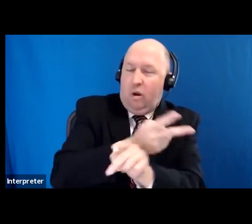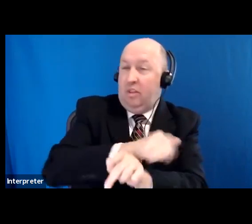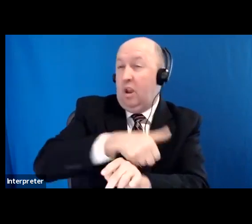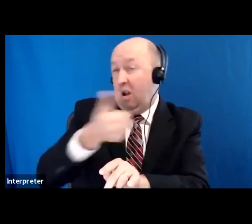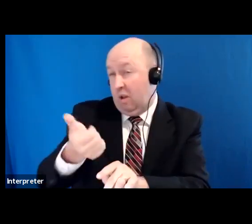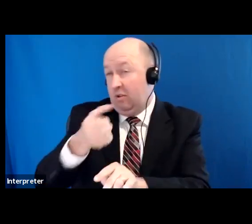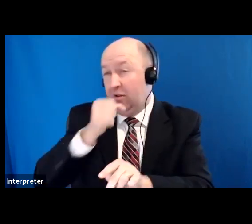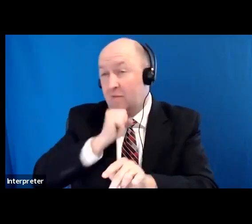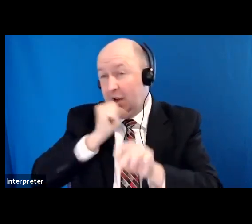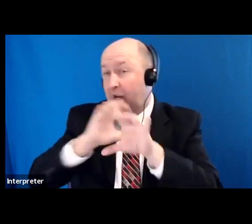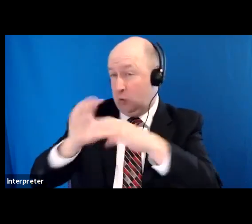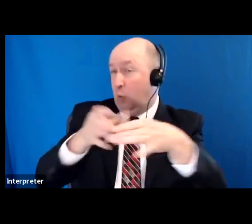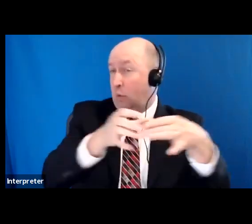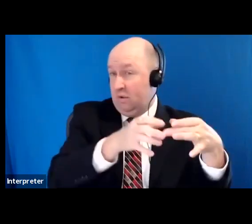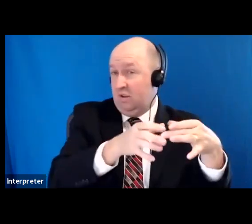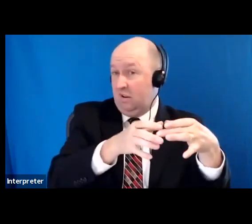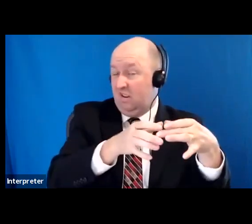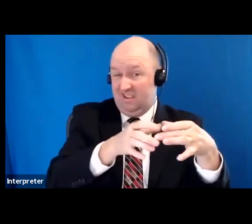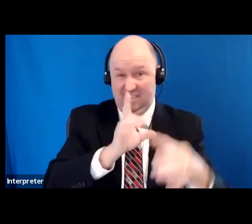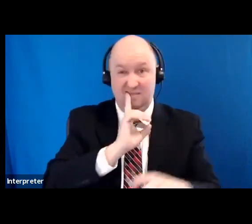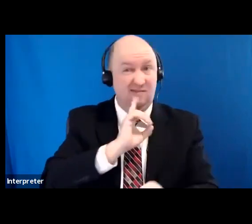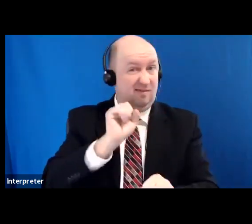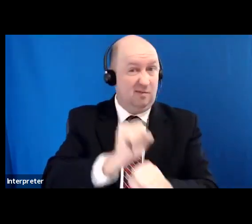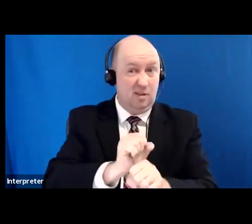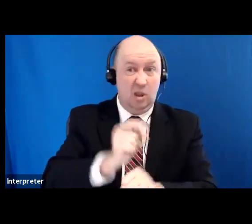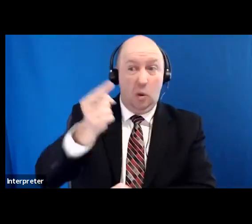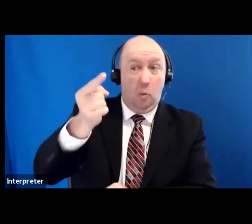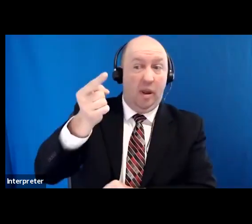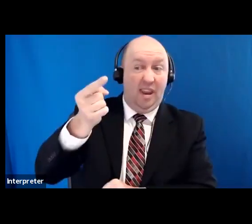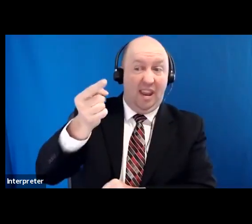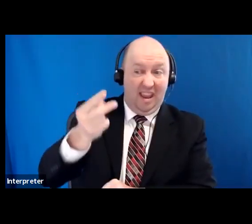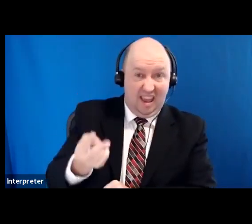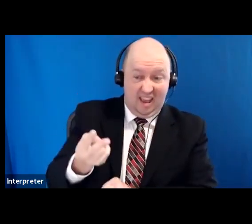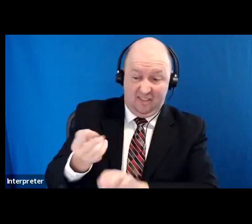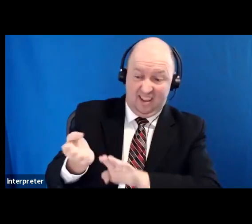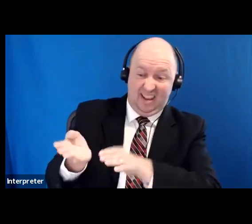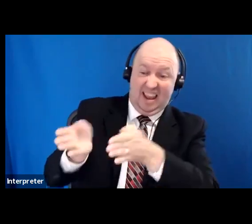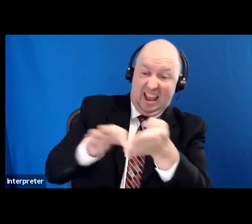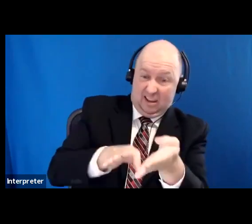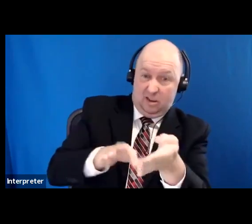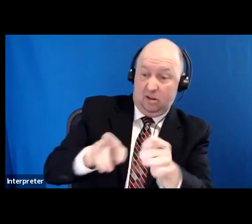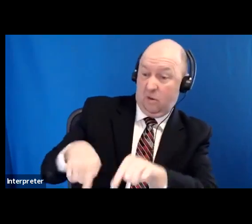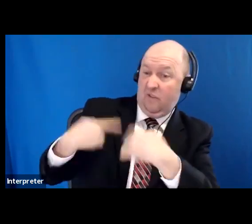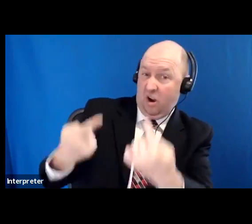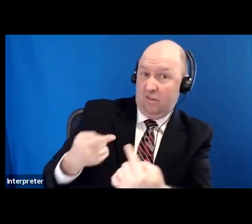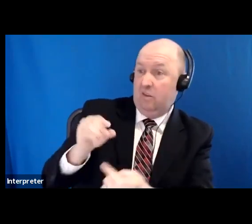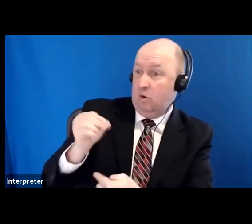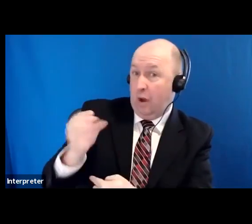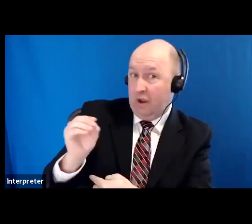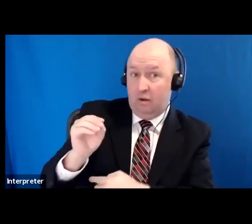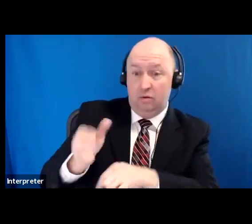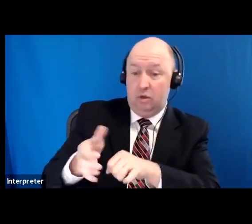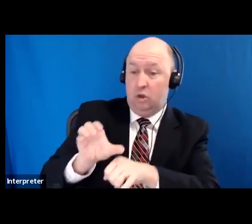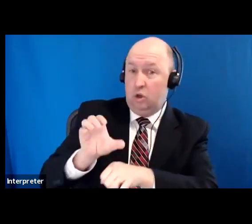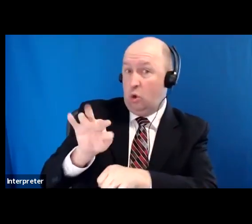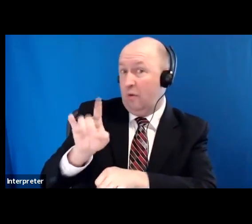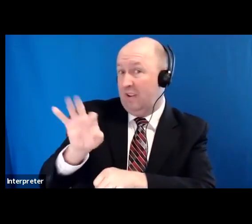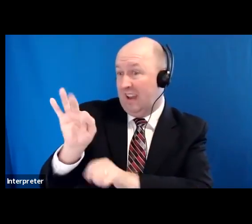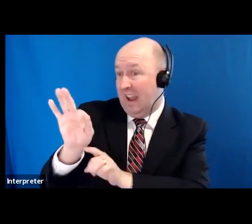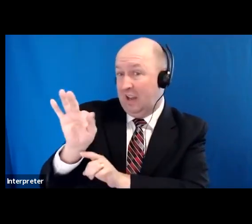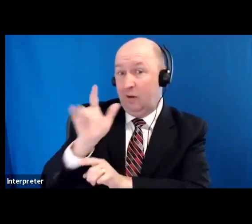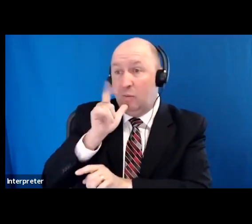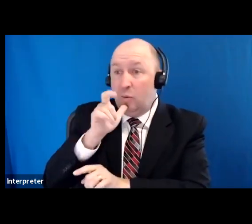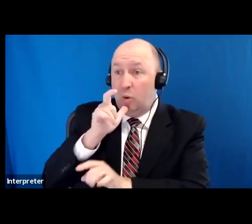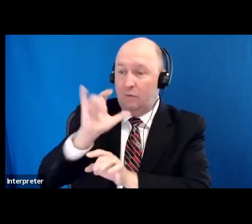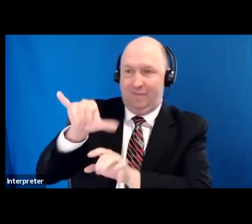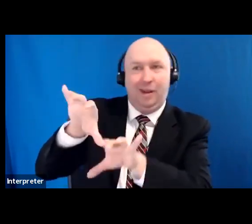of fact, 1/2 of the deaths that occurred in the state of Ohio from COVID-19 were attributed to this